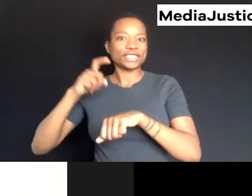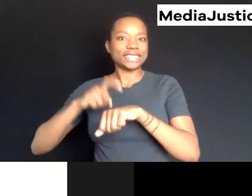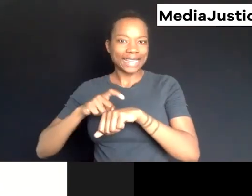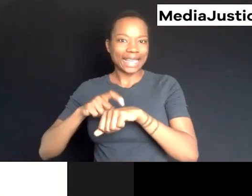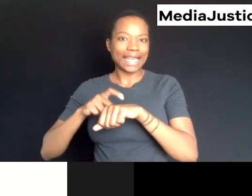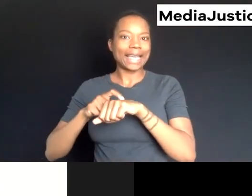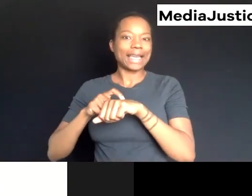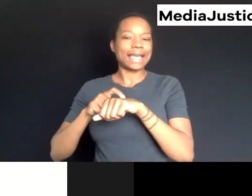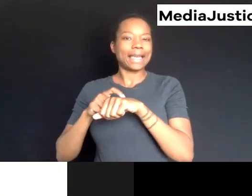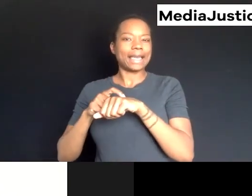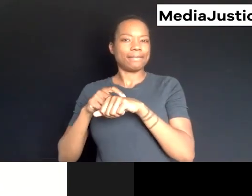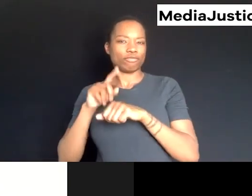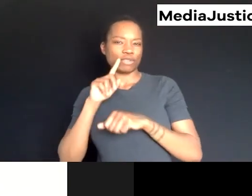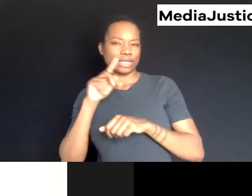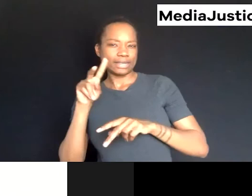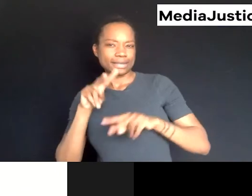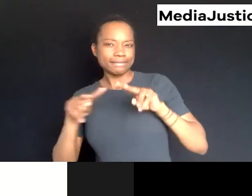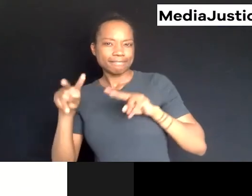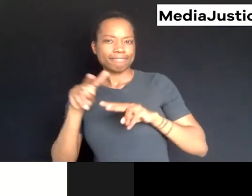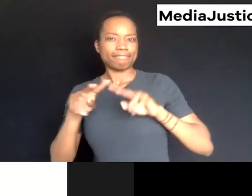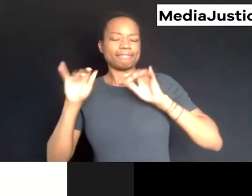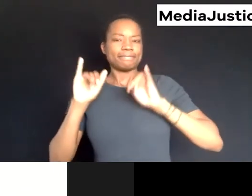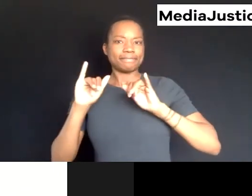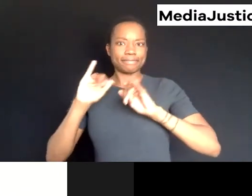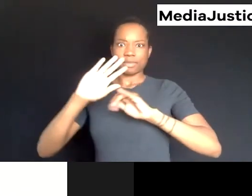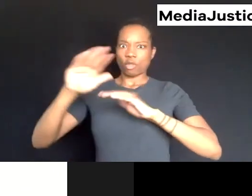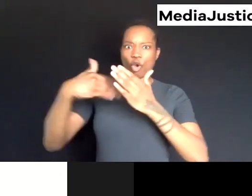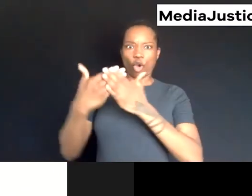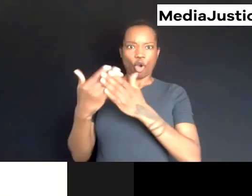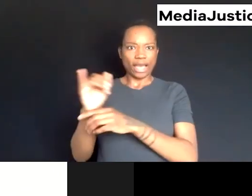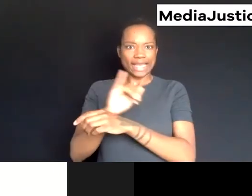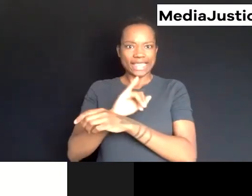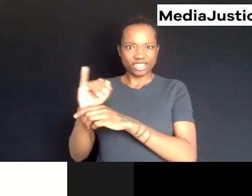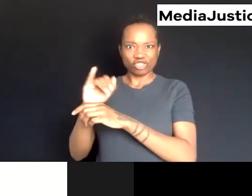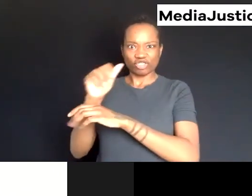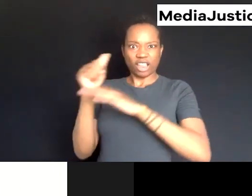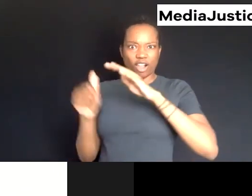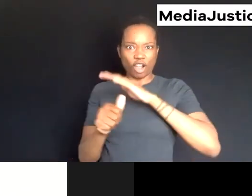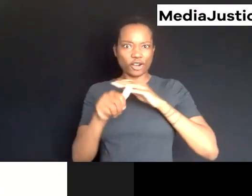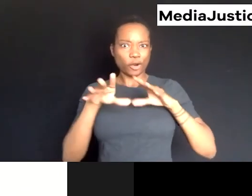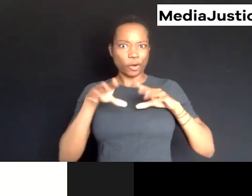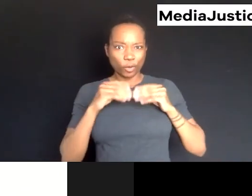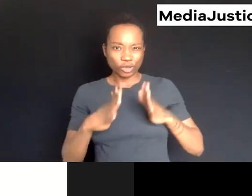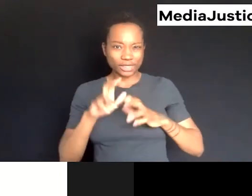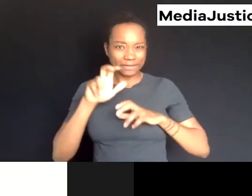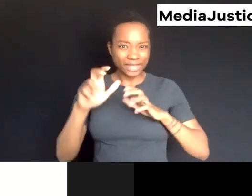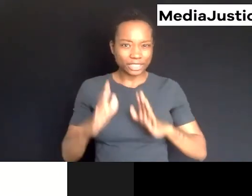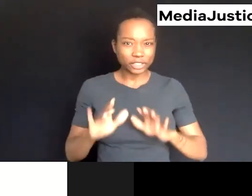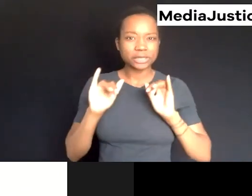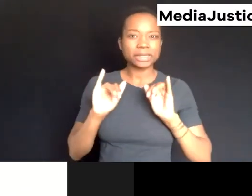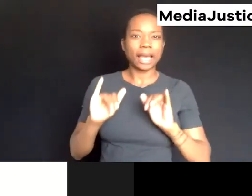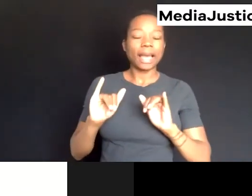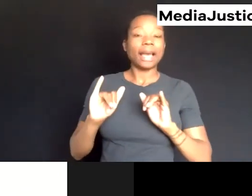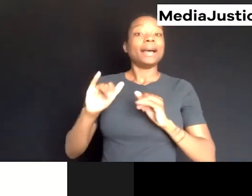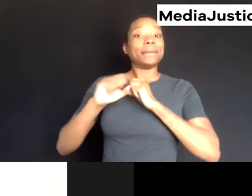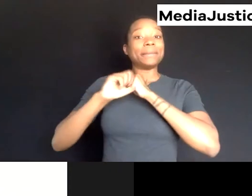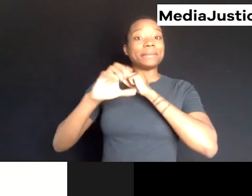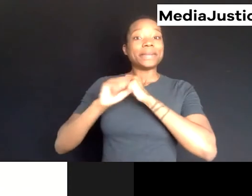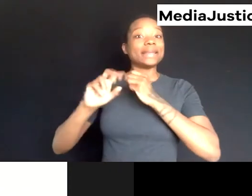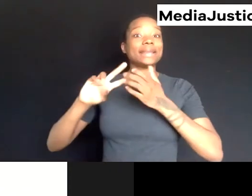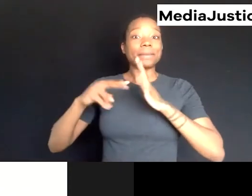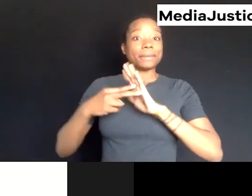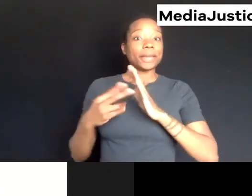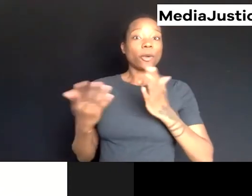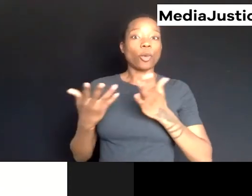more media meant that you could control what the public focused their attention on. And media companies use this to their